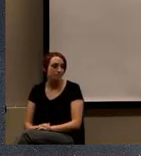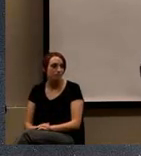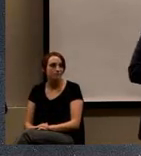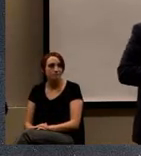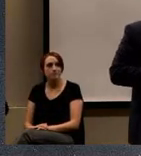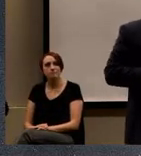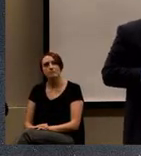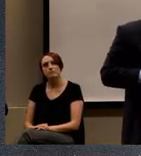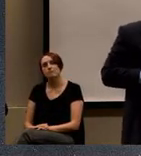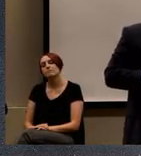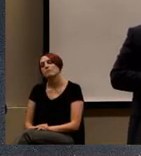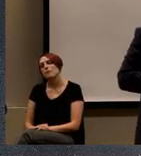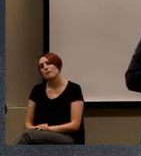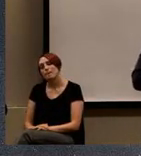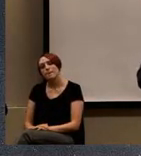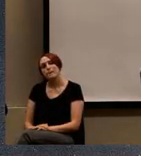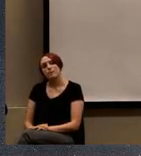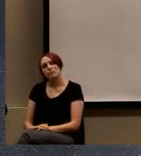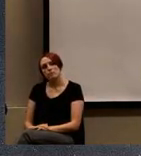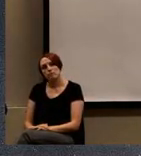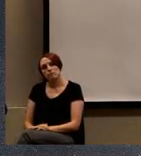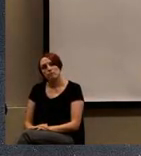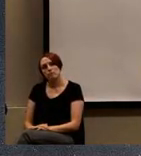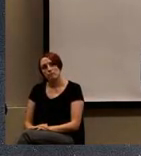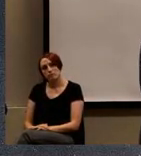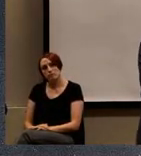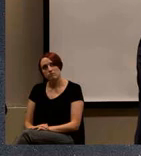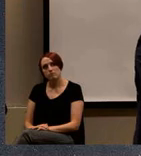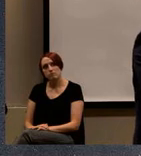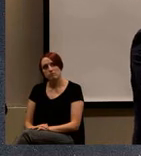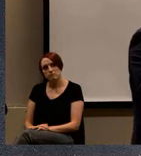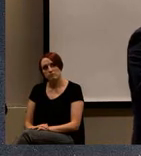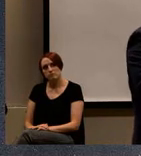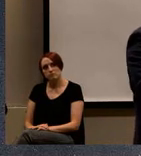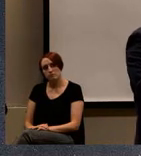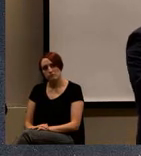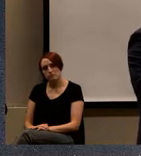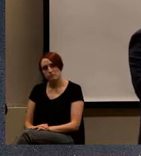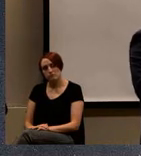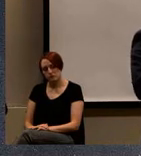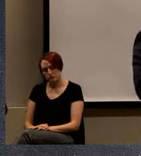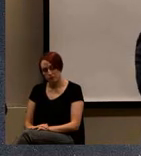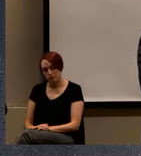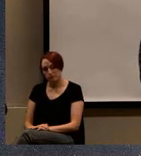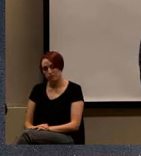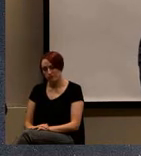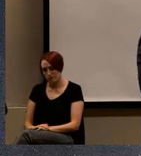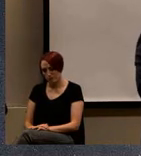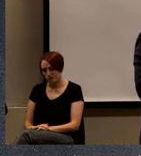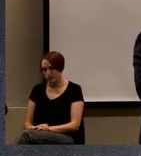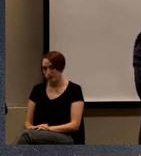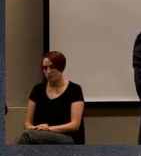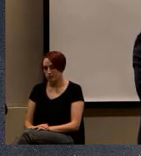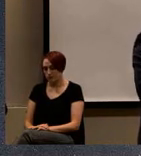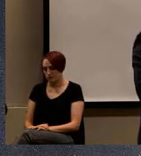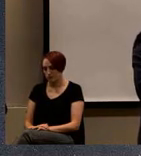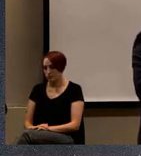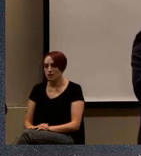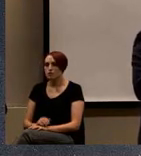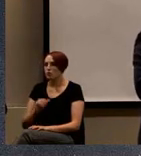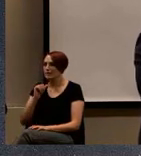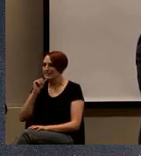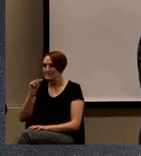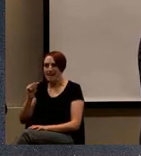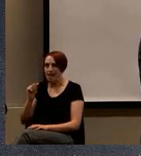it's not necessarily the case, or always the case, that the fall itself has made you